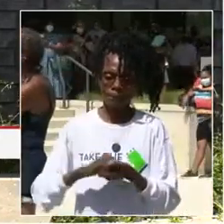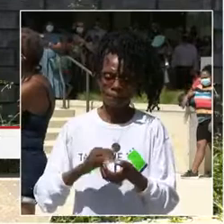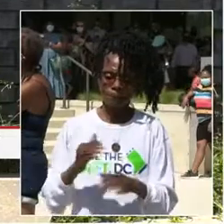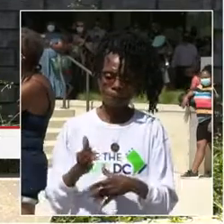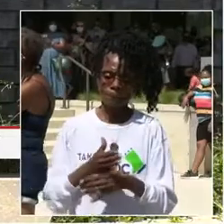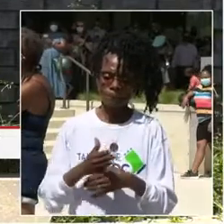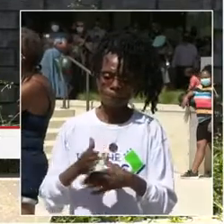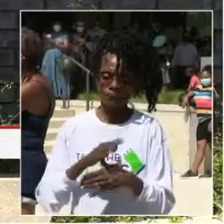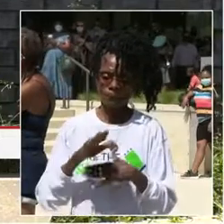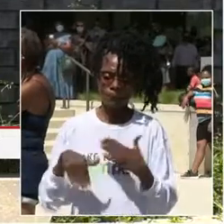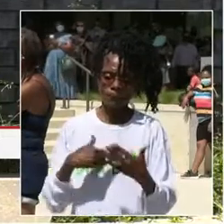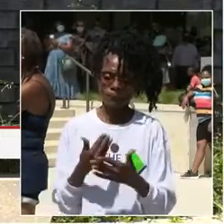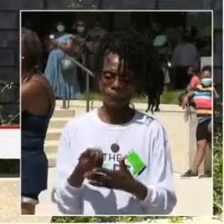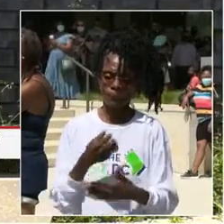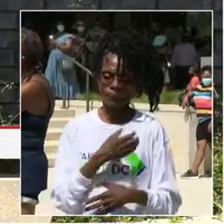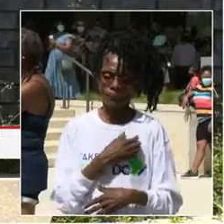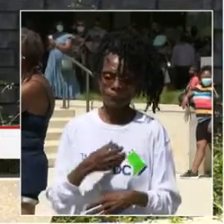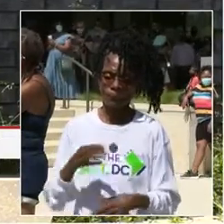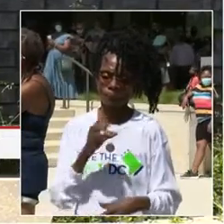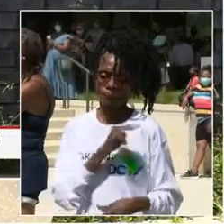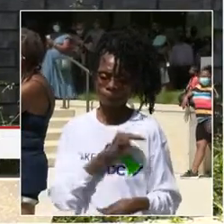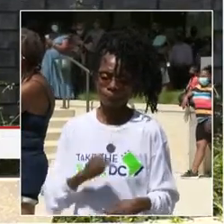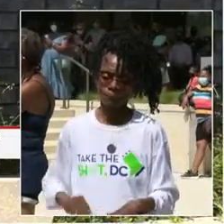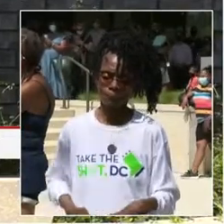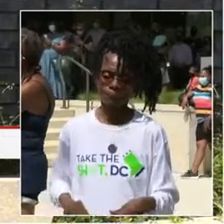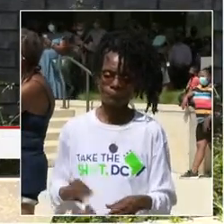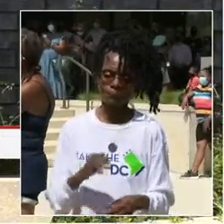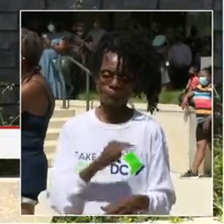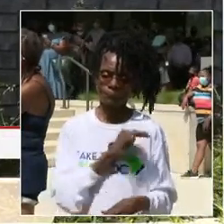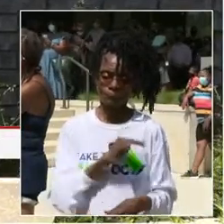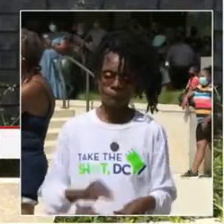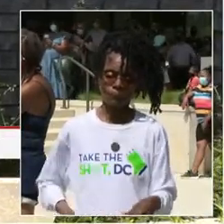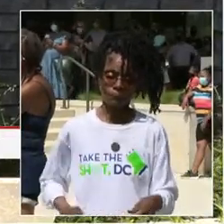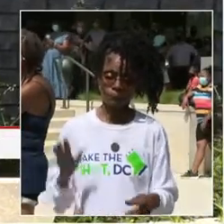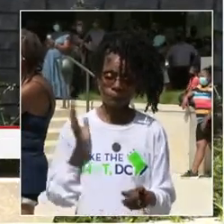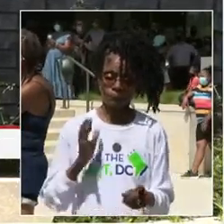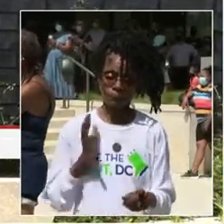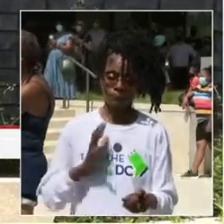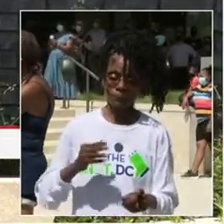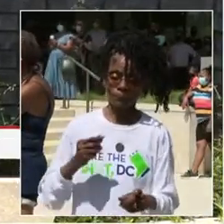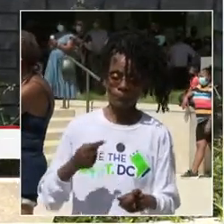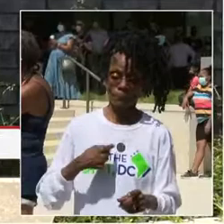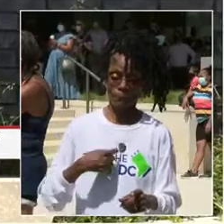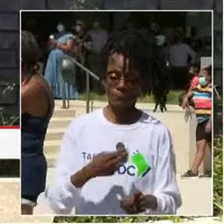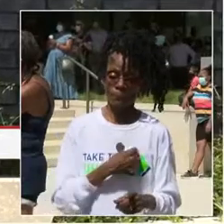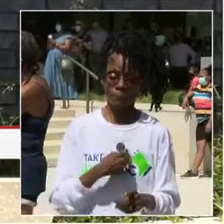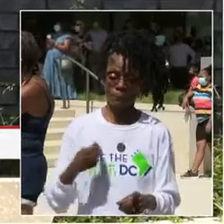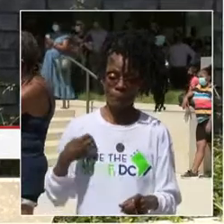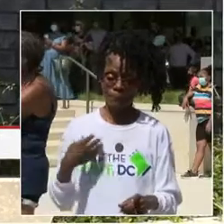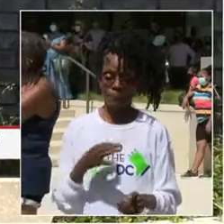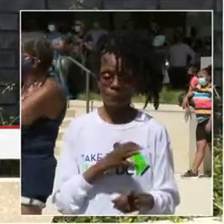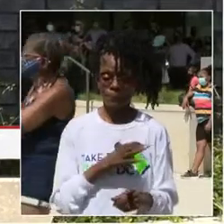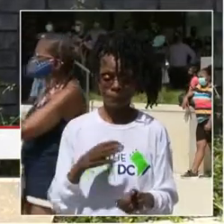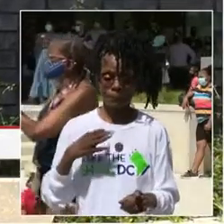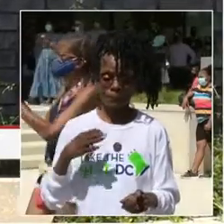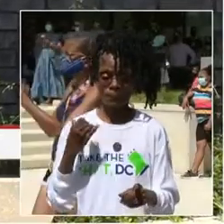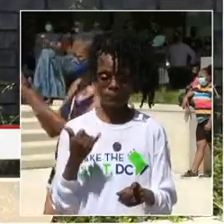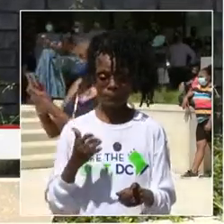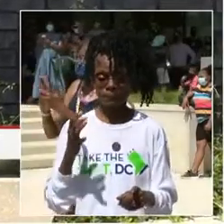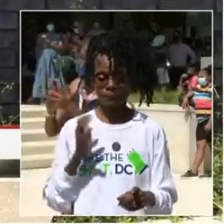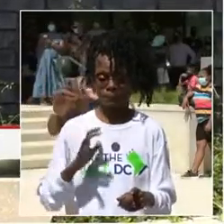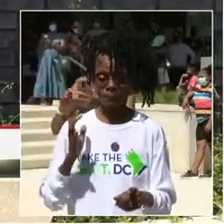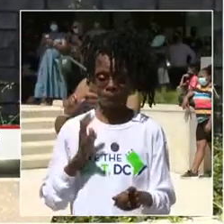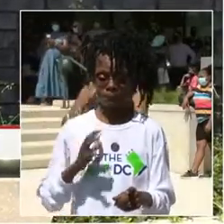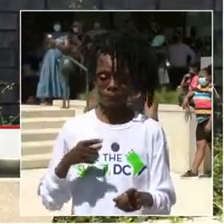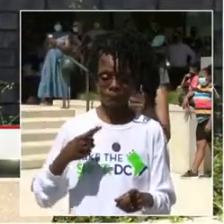mayors, me and the mayors before me, and the members of the council, present and past, who made a commitment,